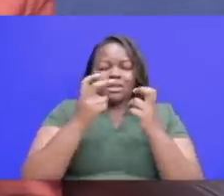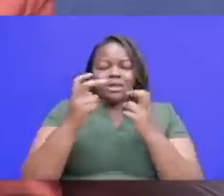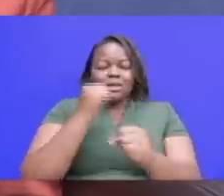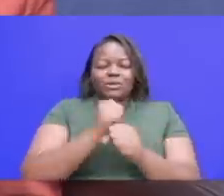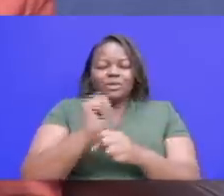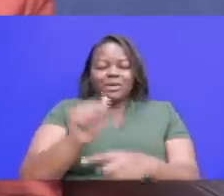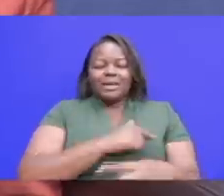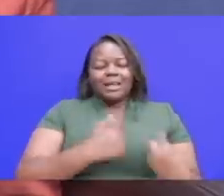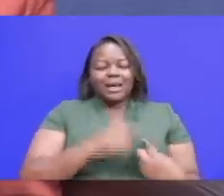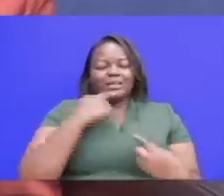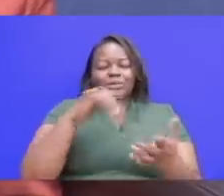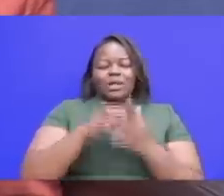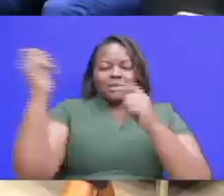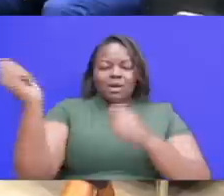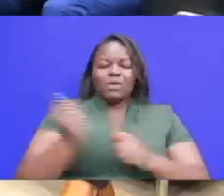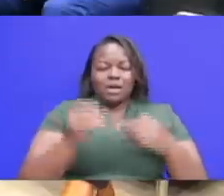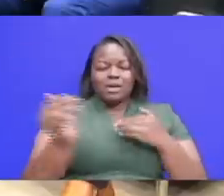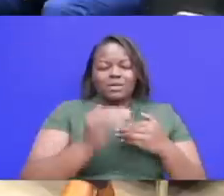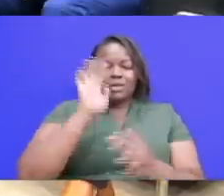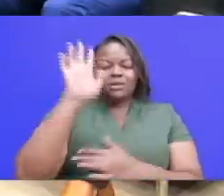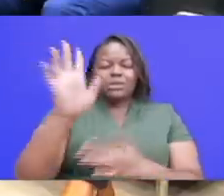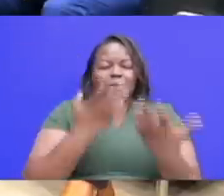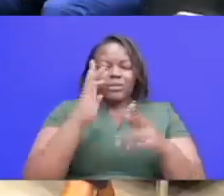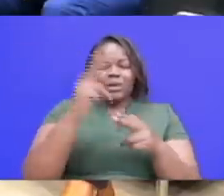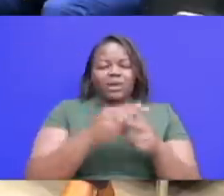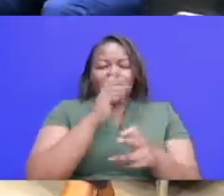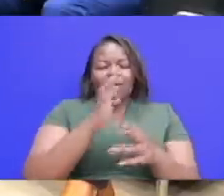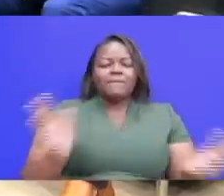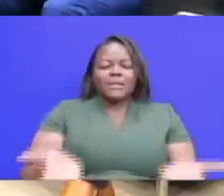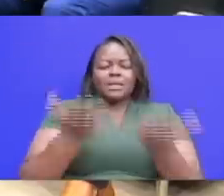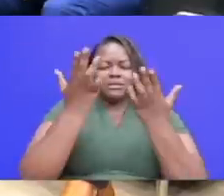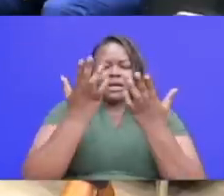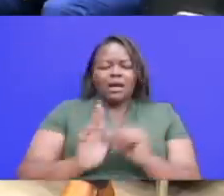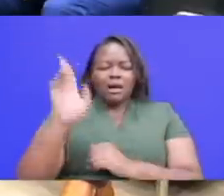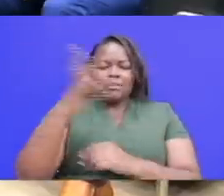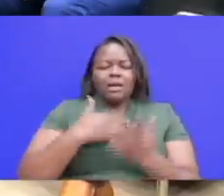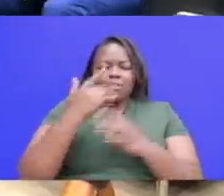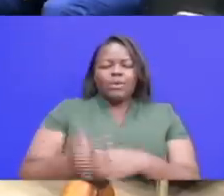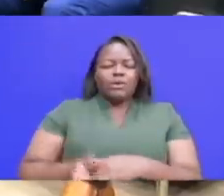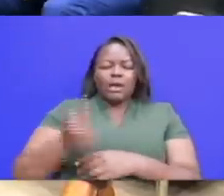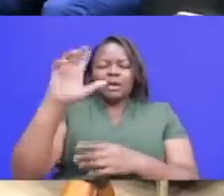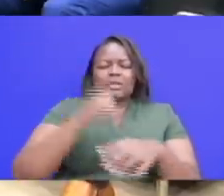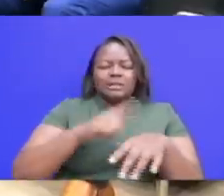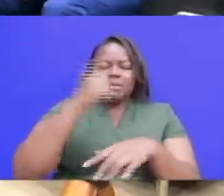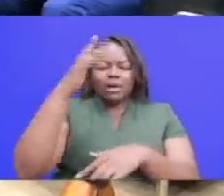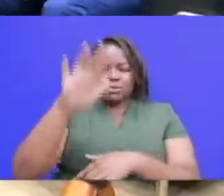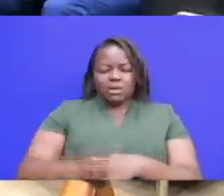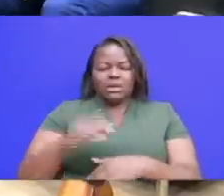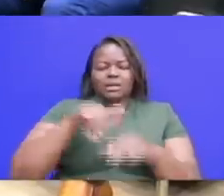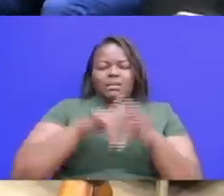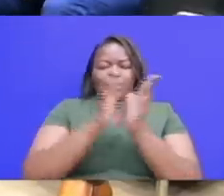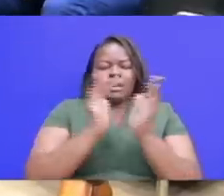that they may be drawn closer to you. May your name be lifted up. May you increase as we decrease. It is my prayer in Jesus'